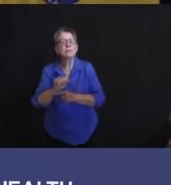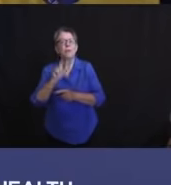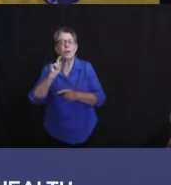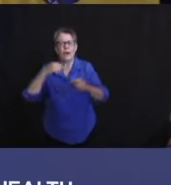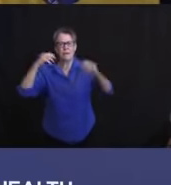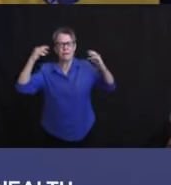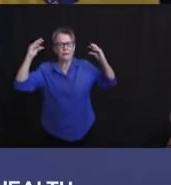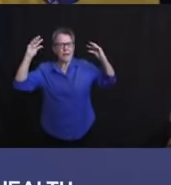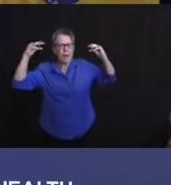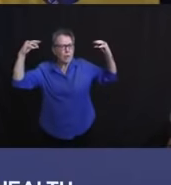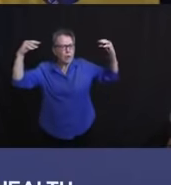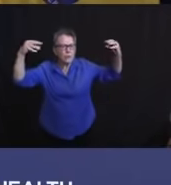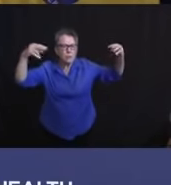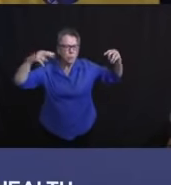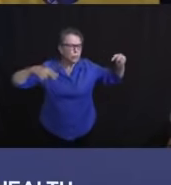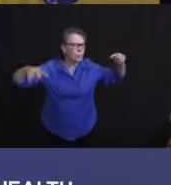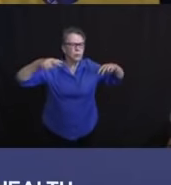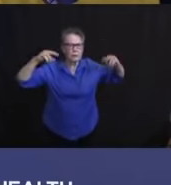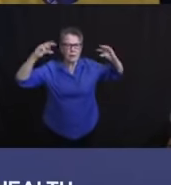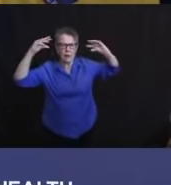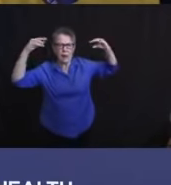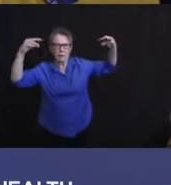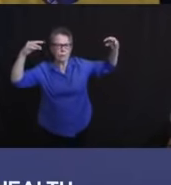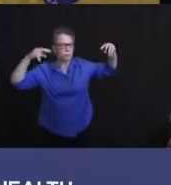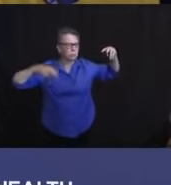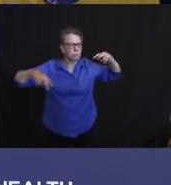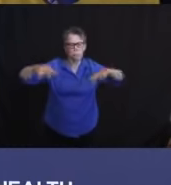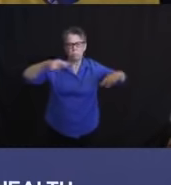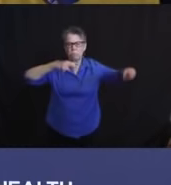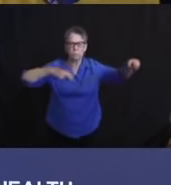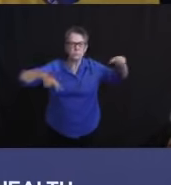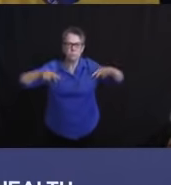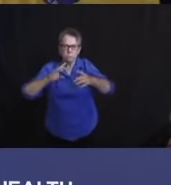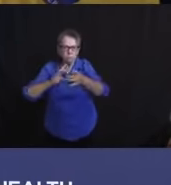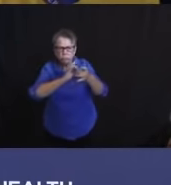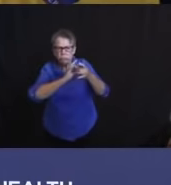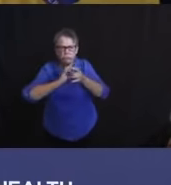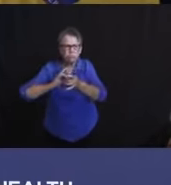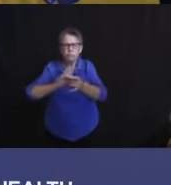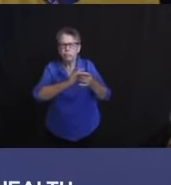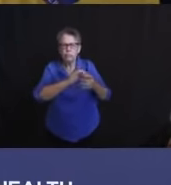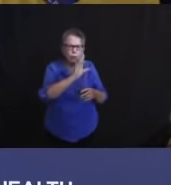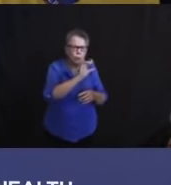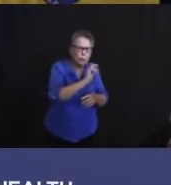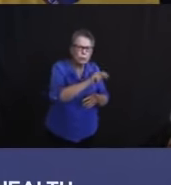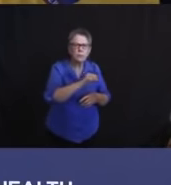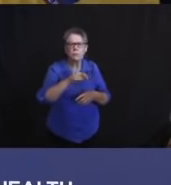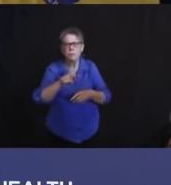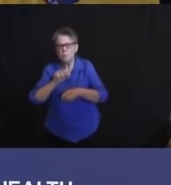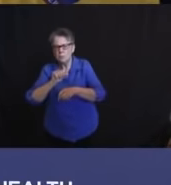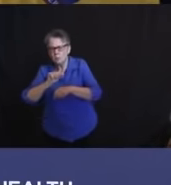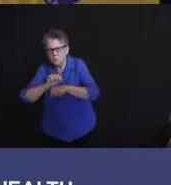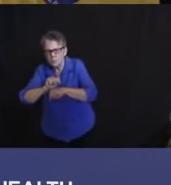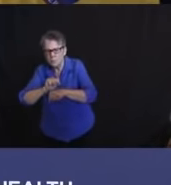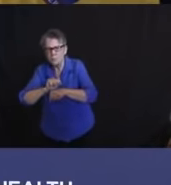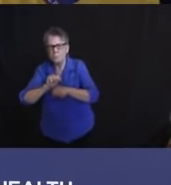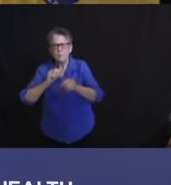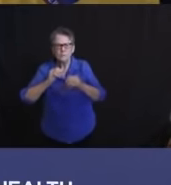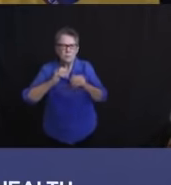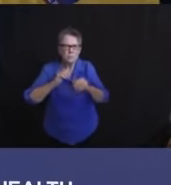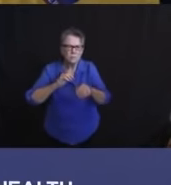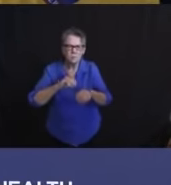face coverings indoors. You just have to have them. You won't be let in, and if you don't have it on when you're in, you're going to be asked to